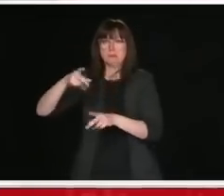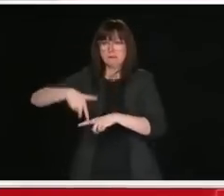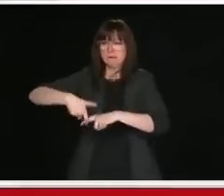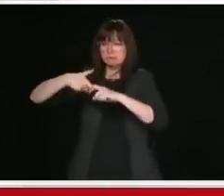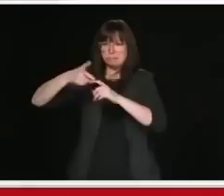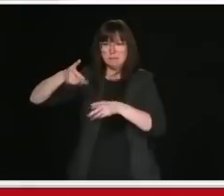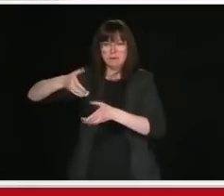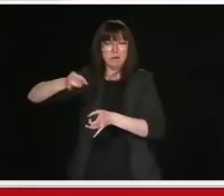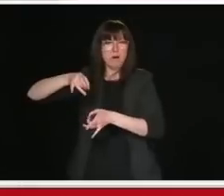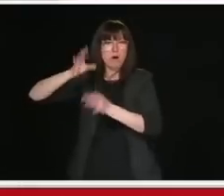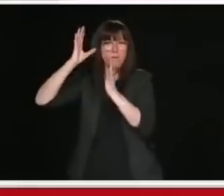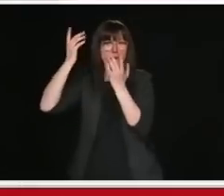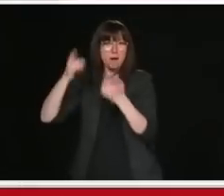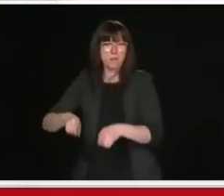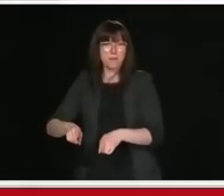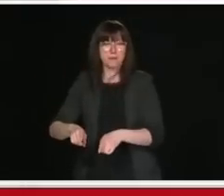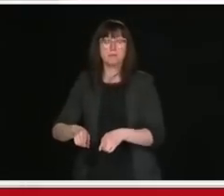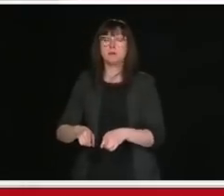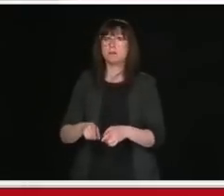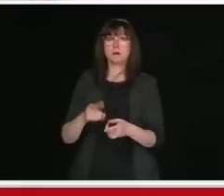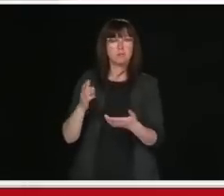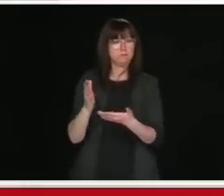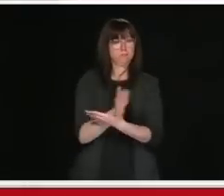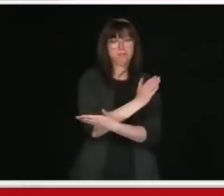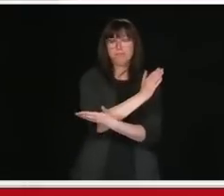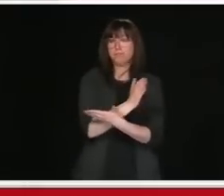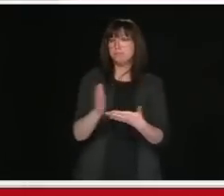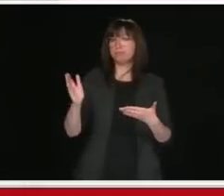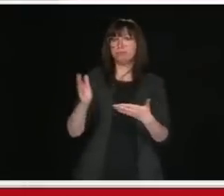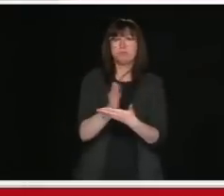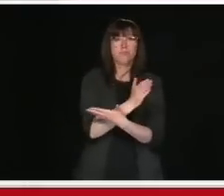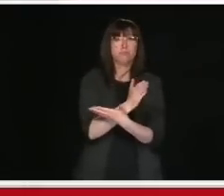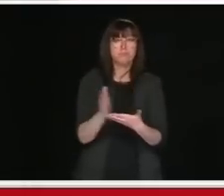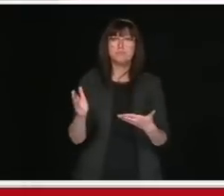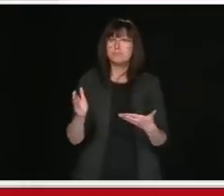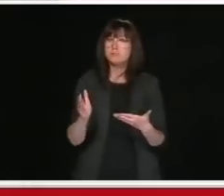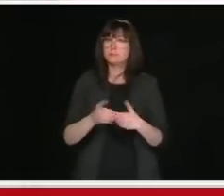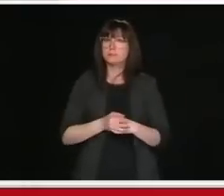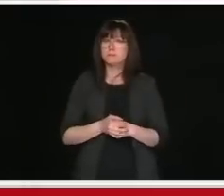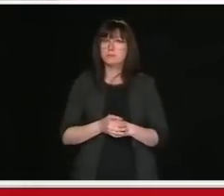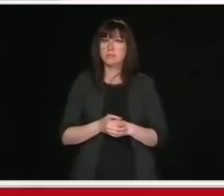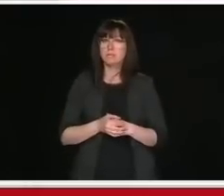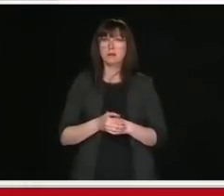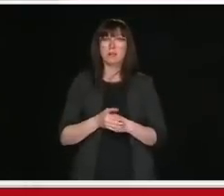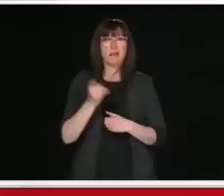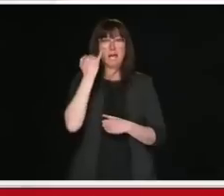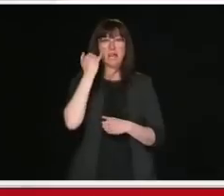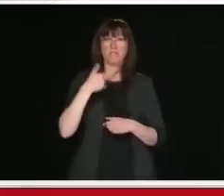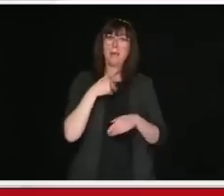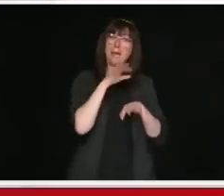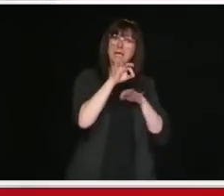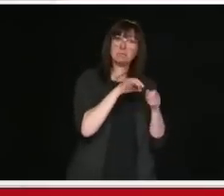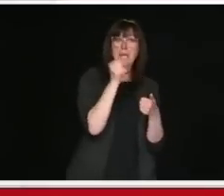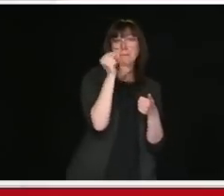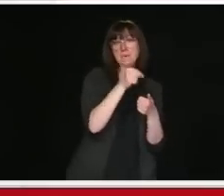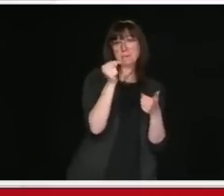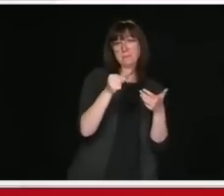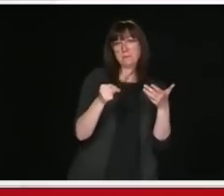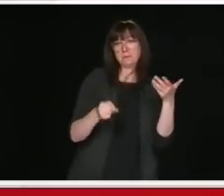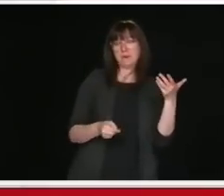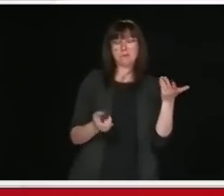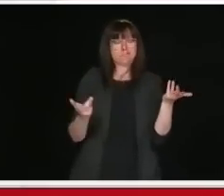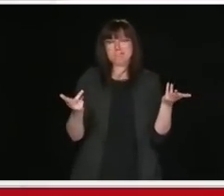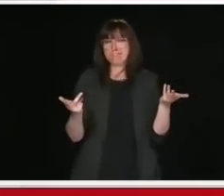range out there, and just highlighting that range is not as useful or important as being able to